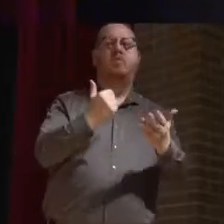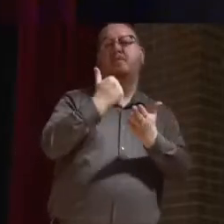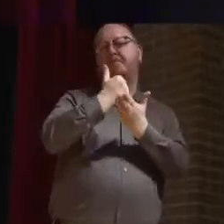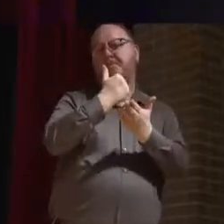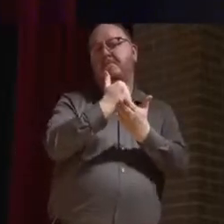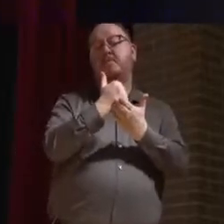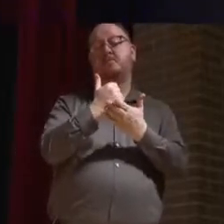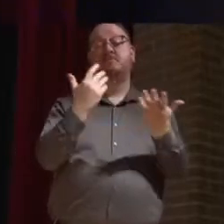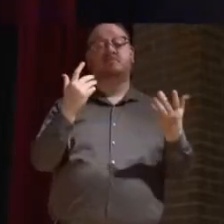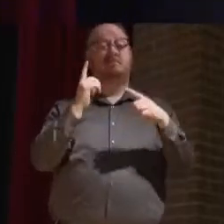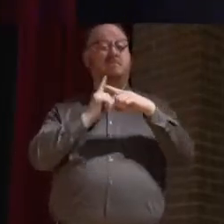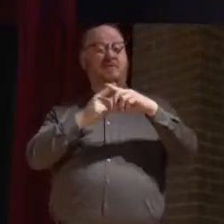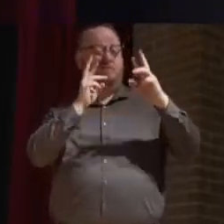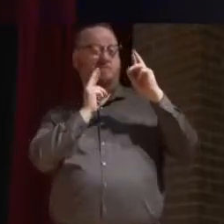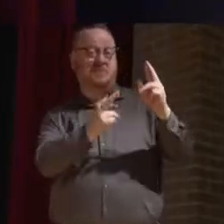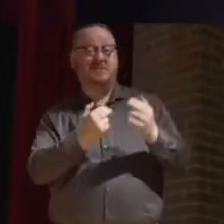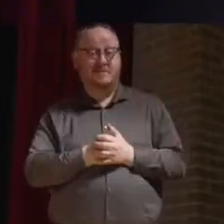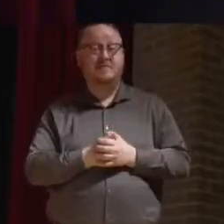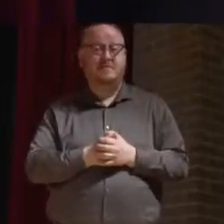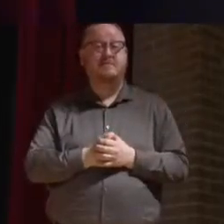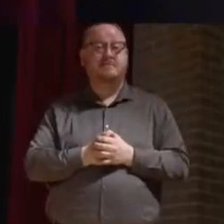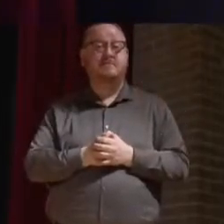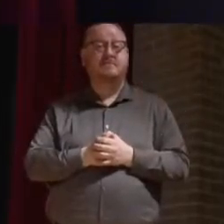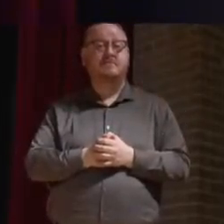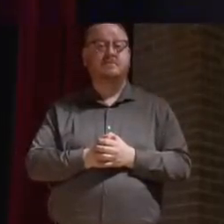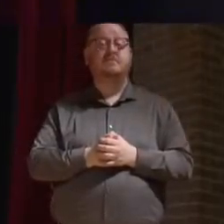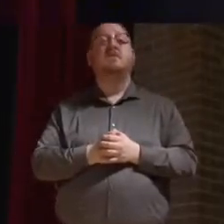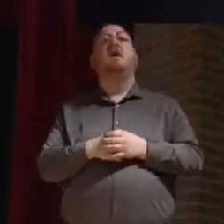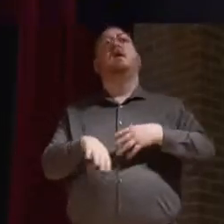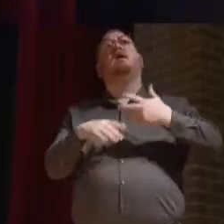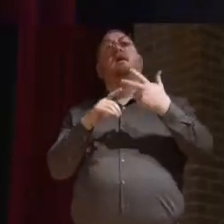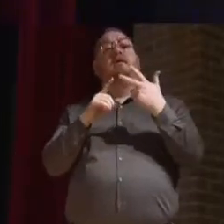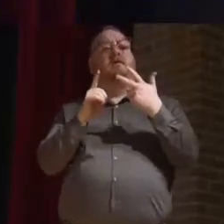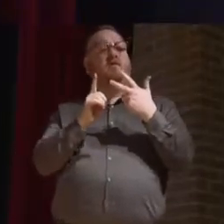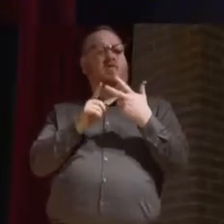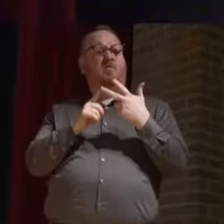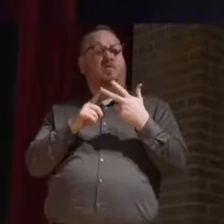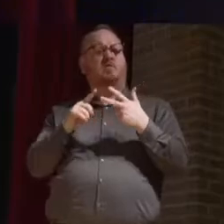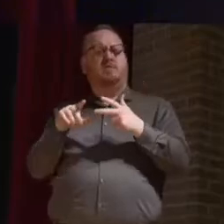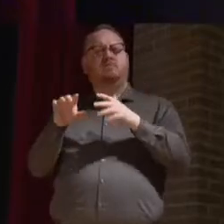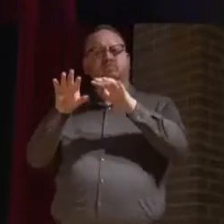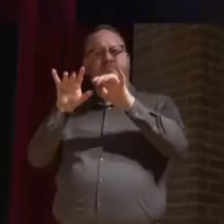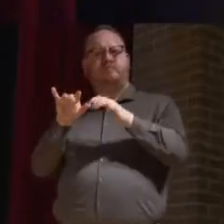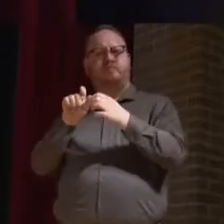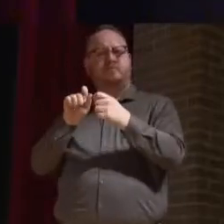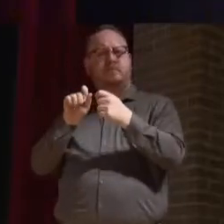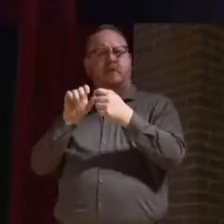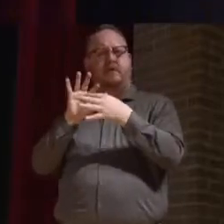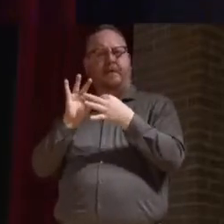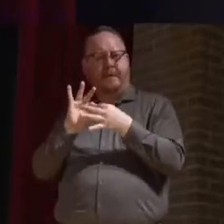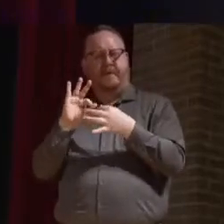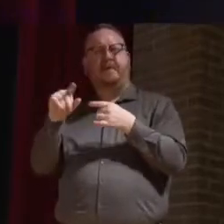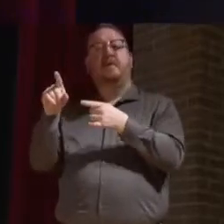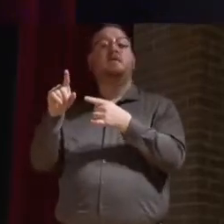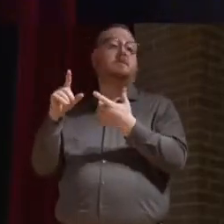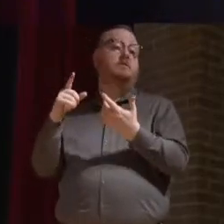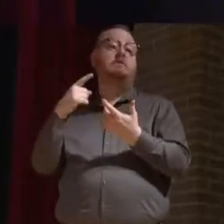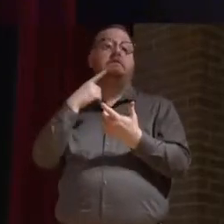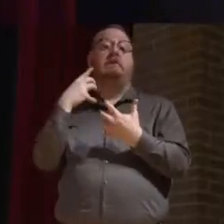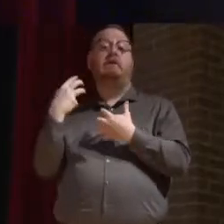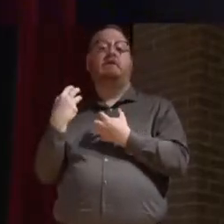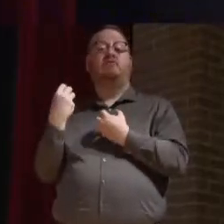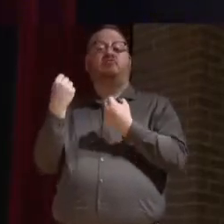well. And I think that this comment had to do with our strengths that students with disabilities might bring to the